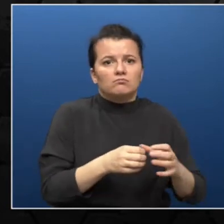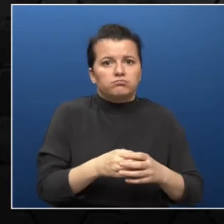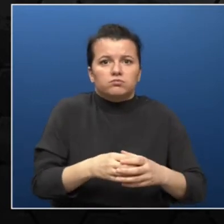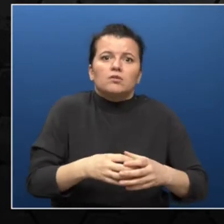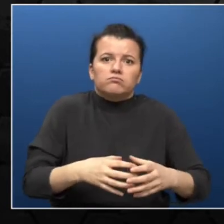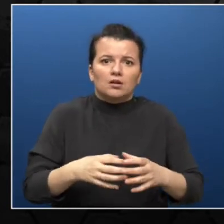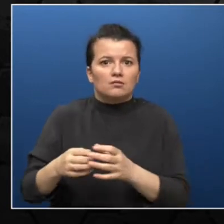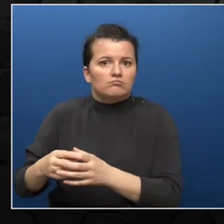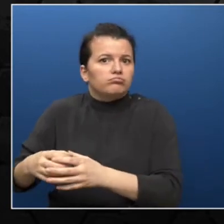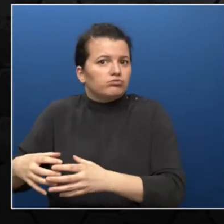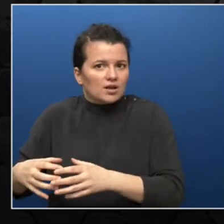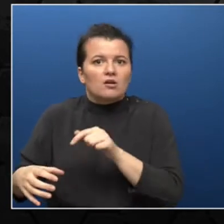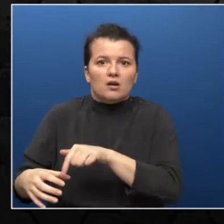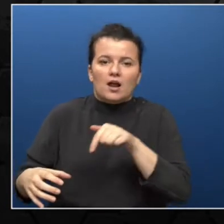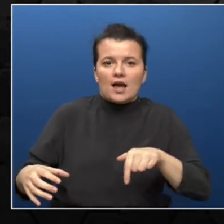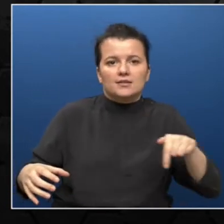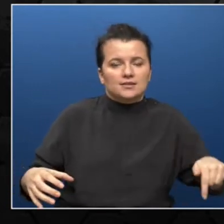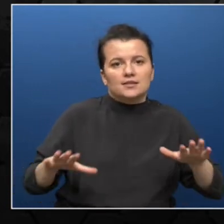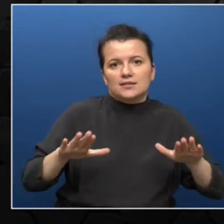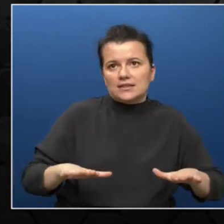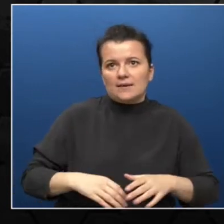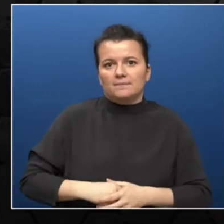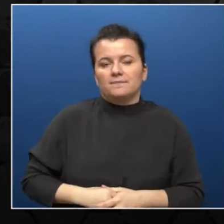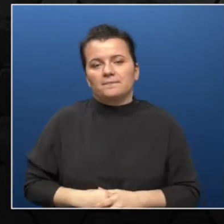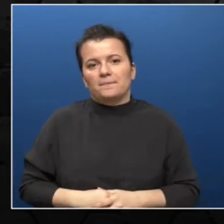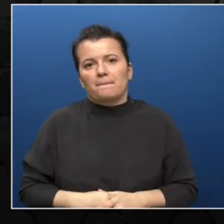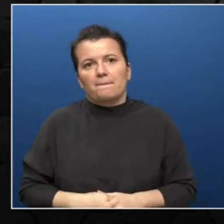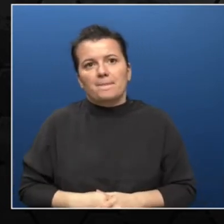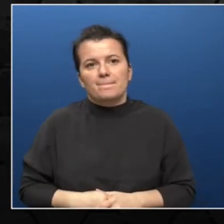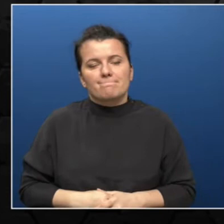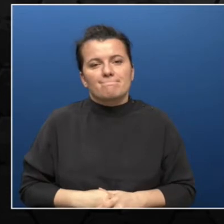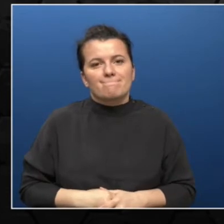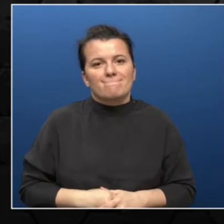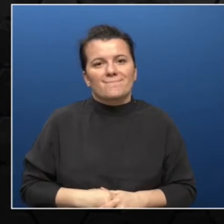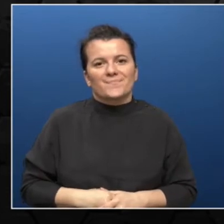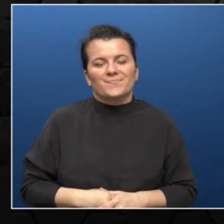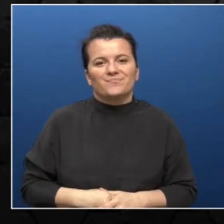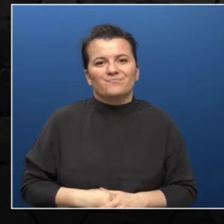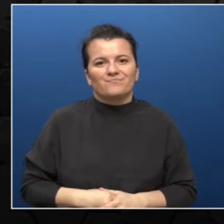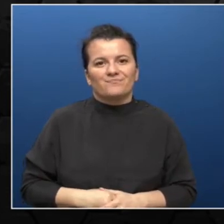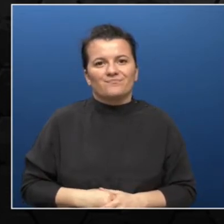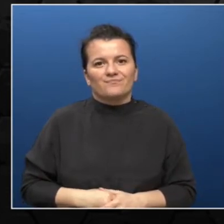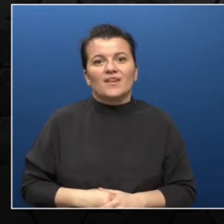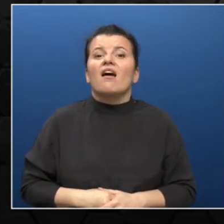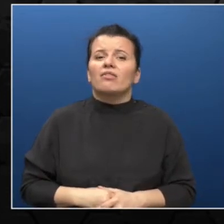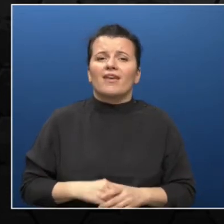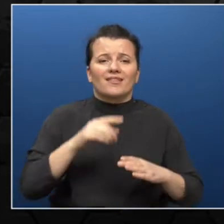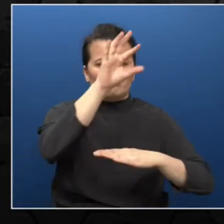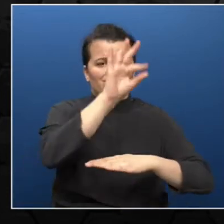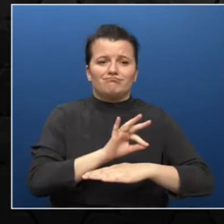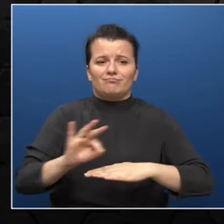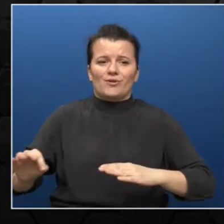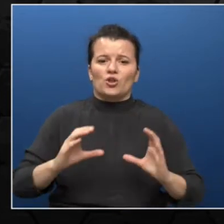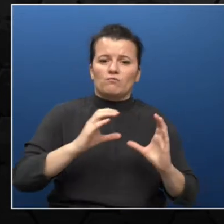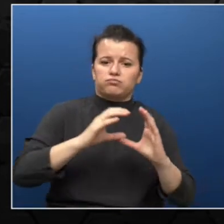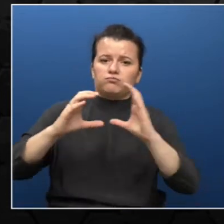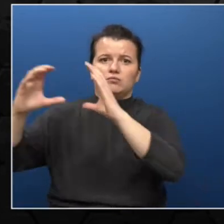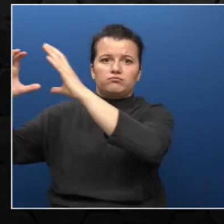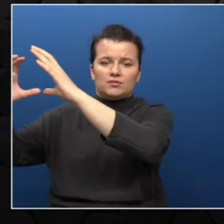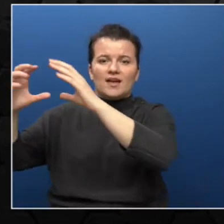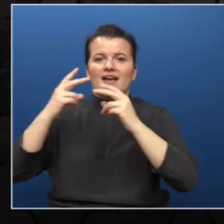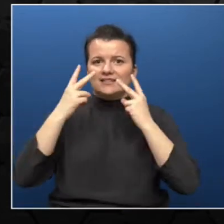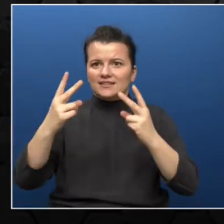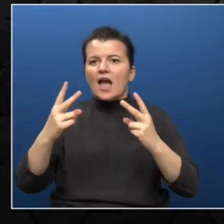clusters. So we show that in a plot, and then we normalize the data. So what we're doing here